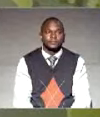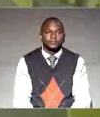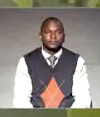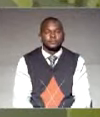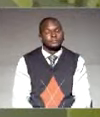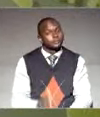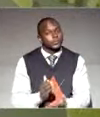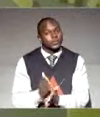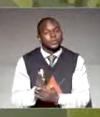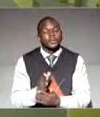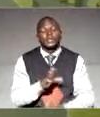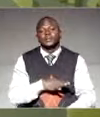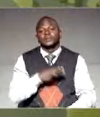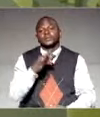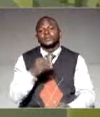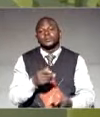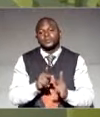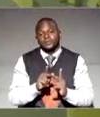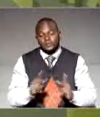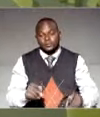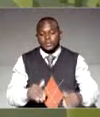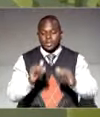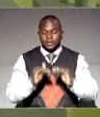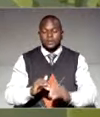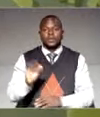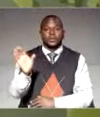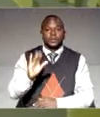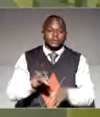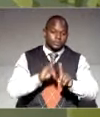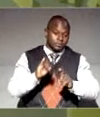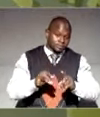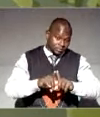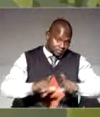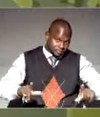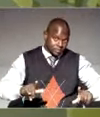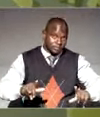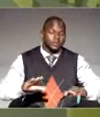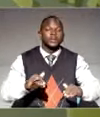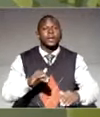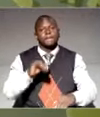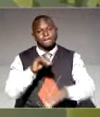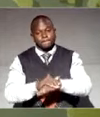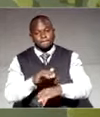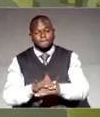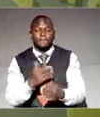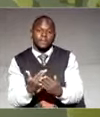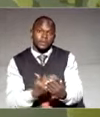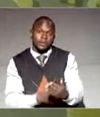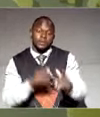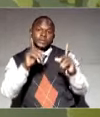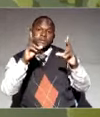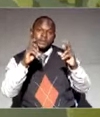Indeed, may their souls rest in peace. The Commission of Inquiry into Land Matters has learned that Mukono Registrar of Titles,